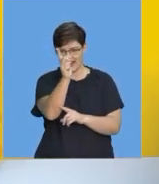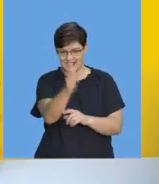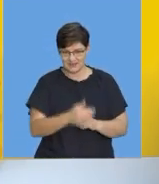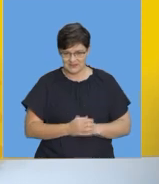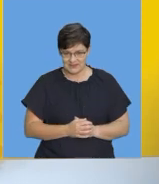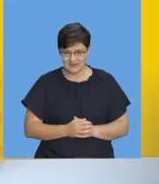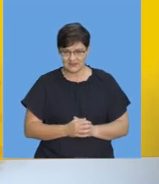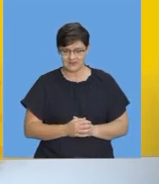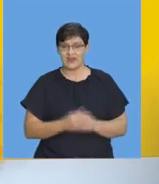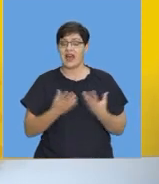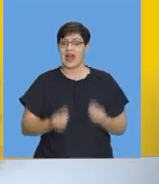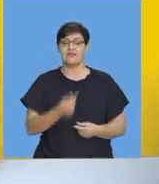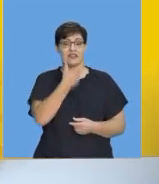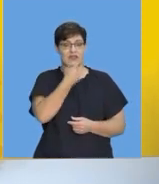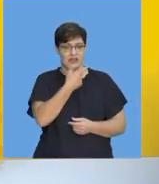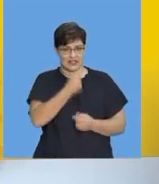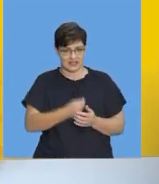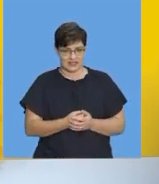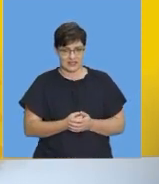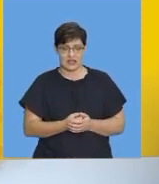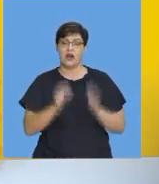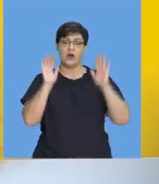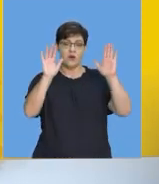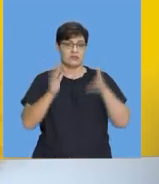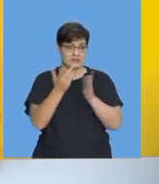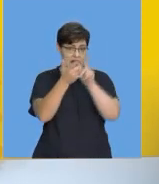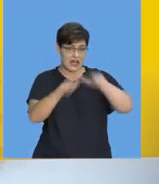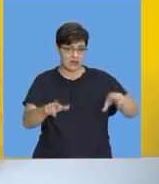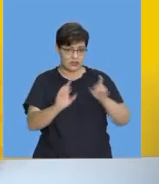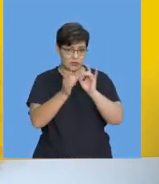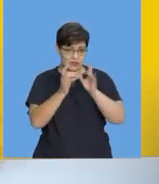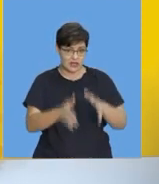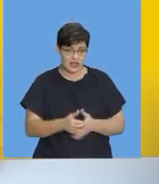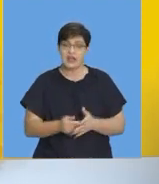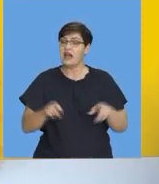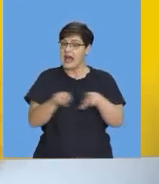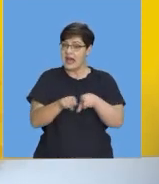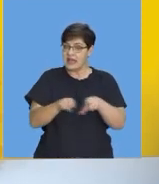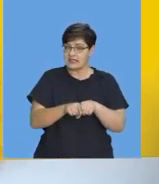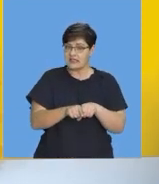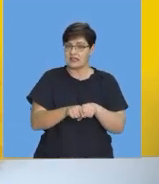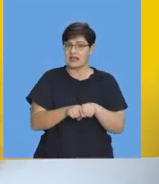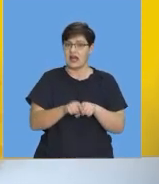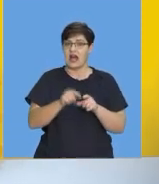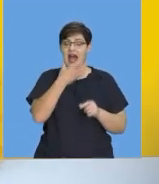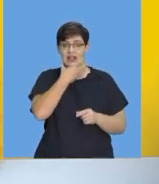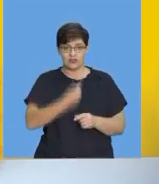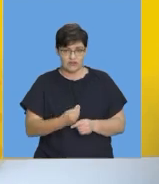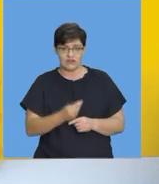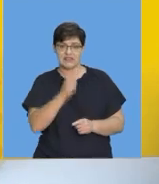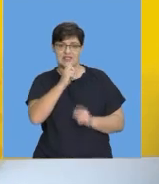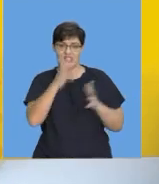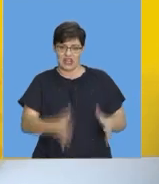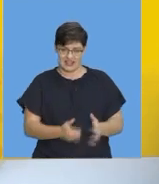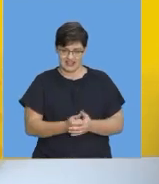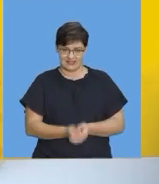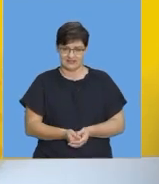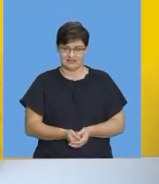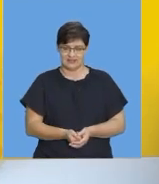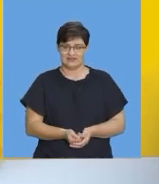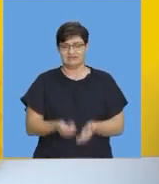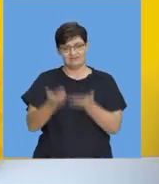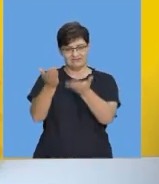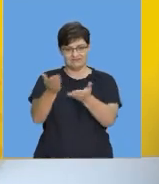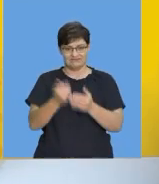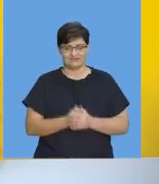details later on in the show. I've got Nicoline, our awesome sign language interpreter, as well as Ashraf, our teacher. Thank you